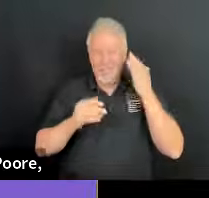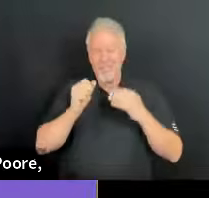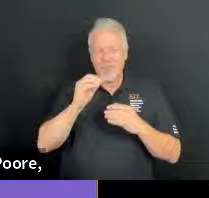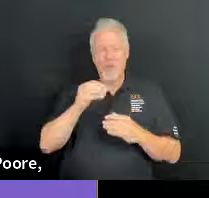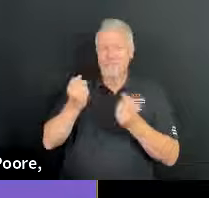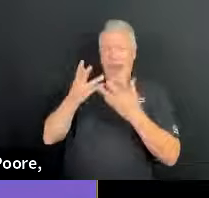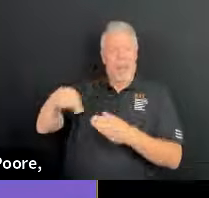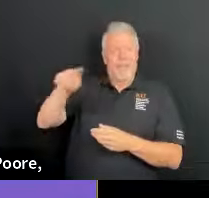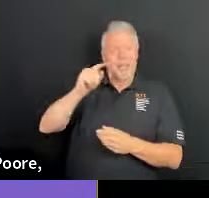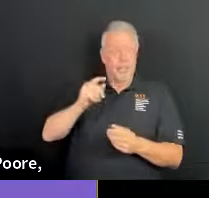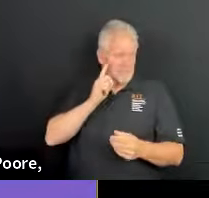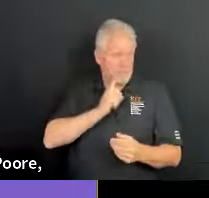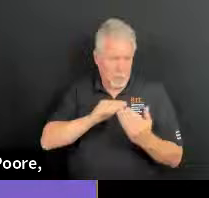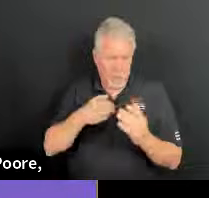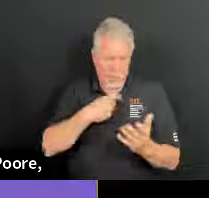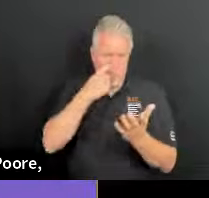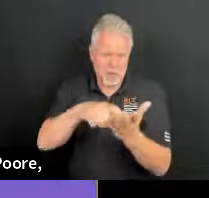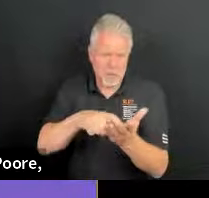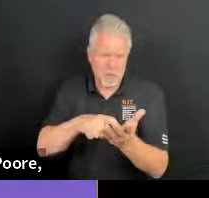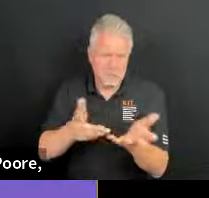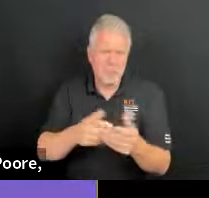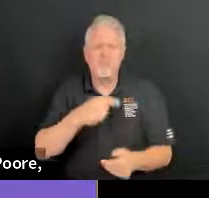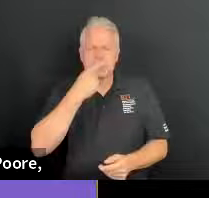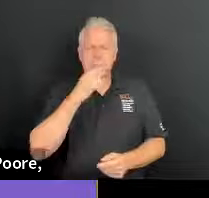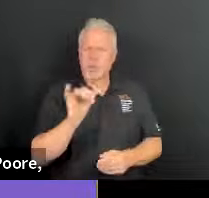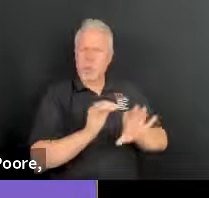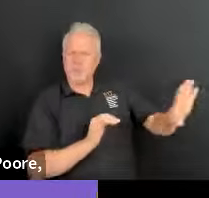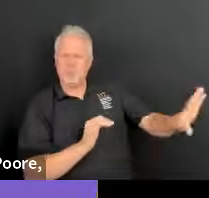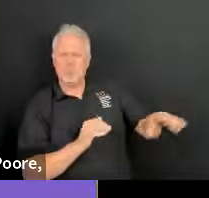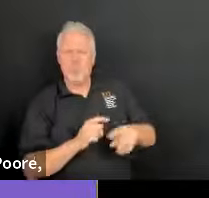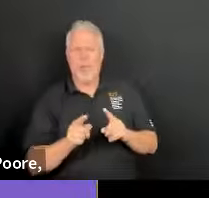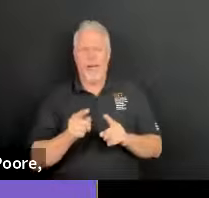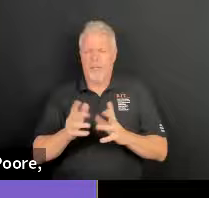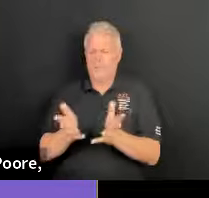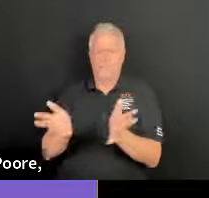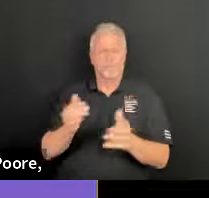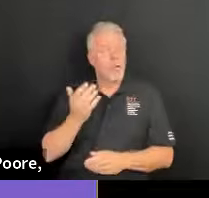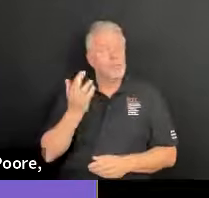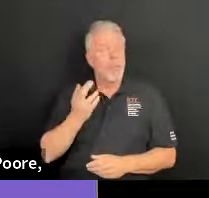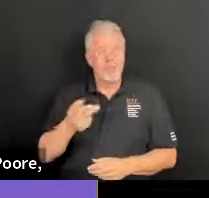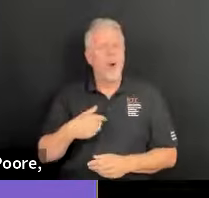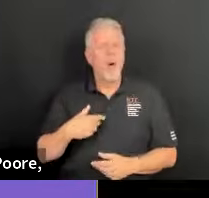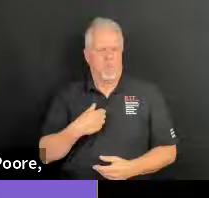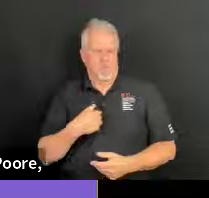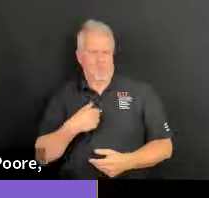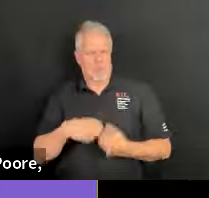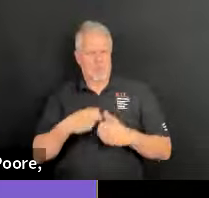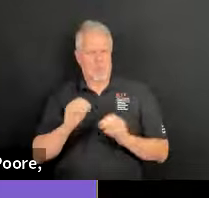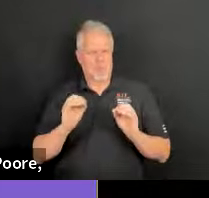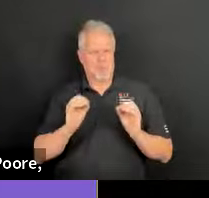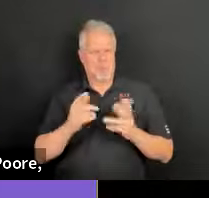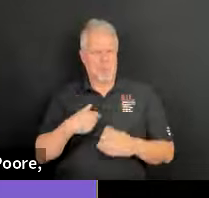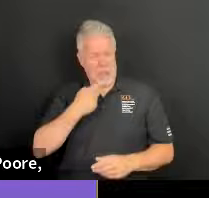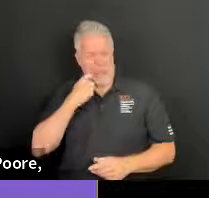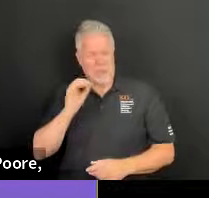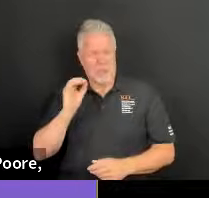do not have the awareness of what's going on. Many of the deaf individuals that I've known, hearing individuals as well, but